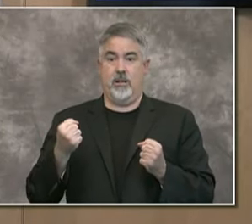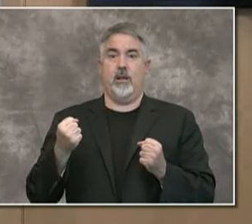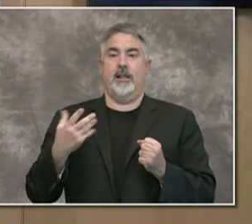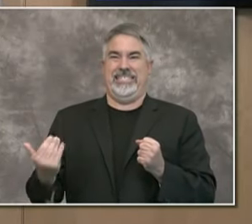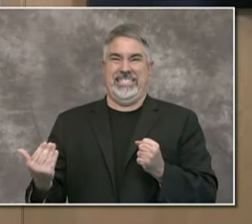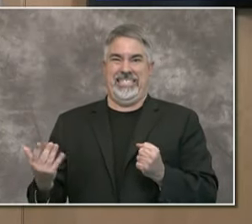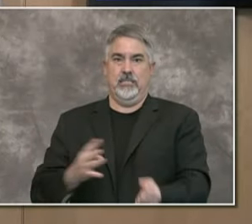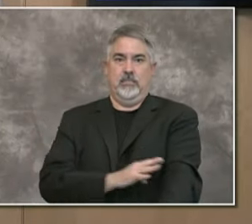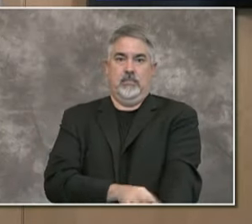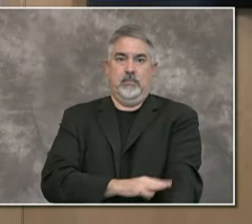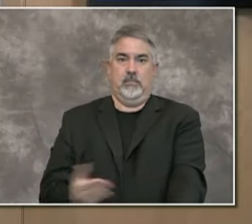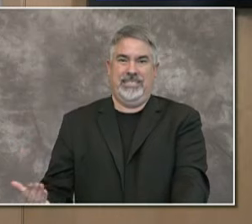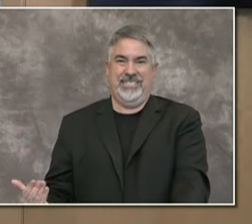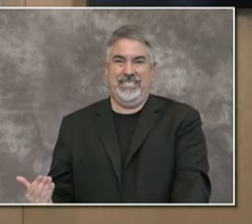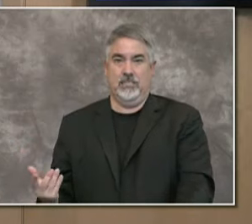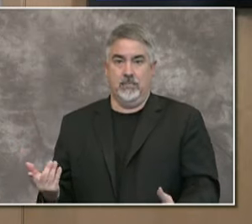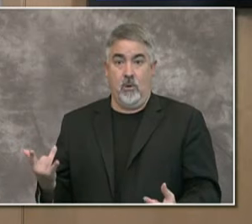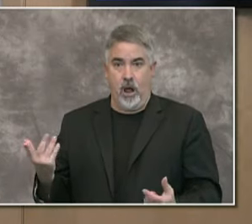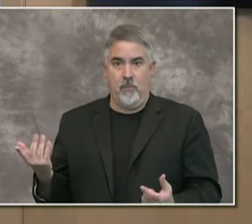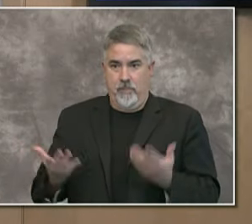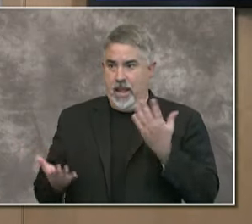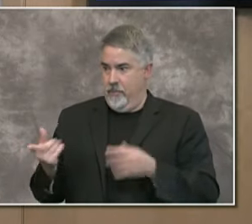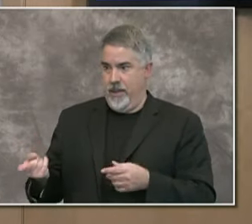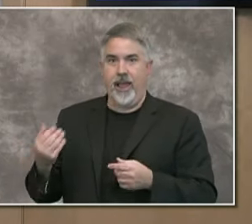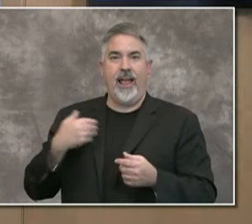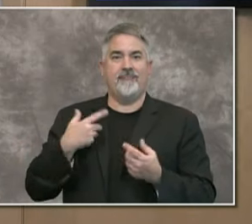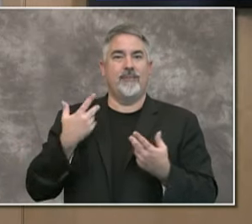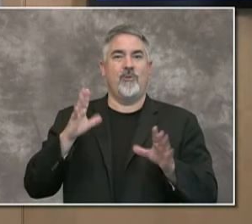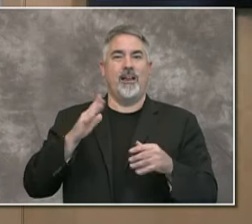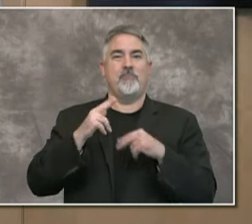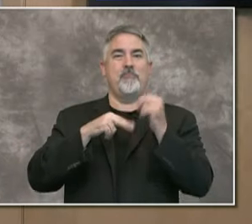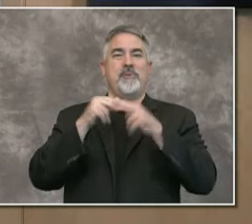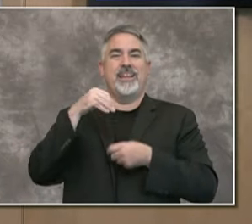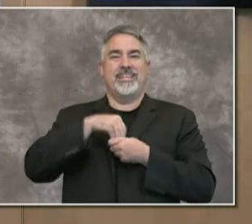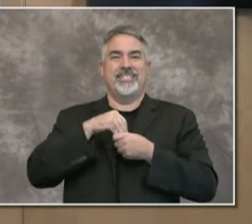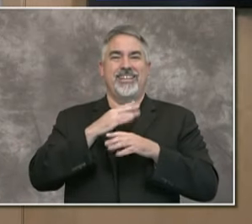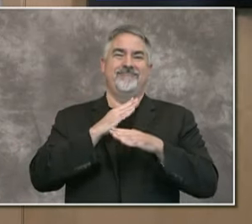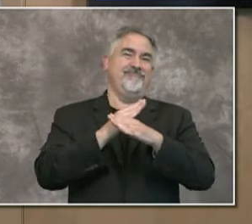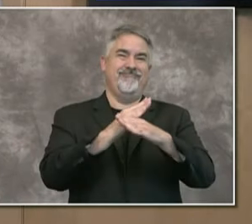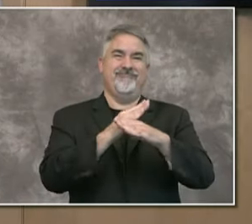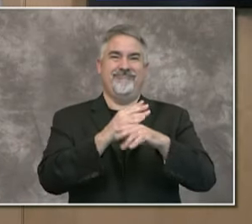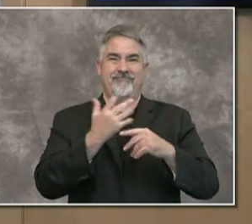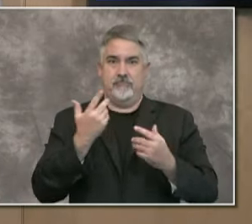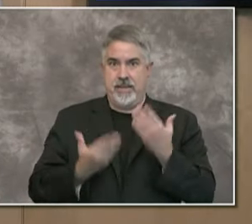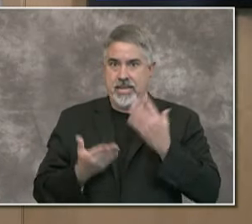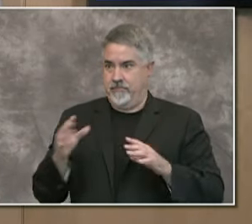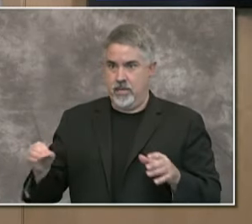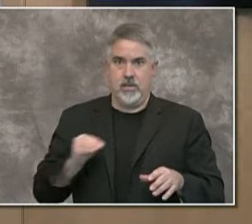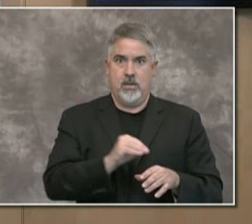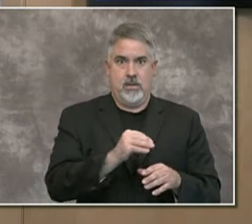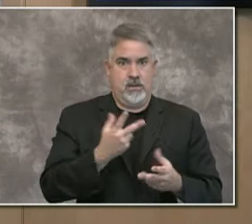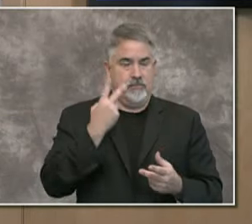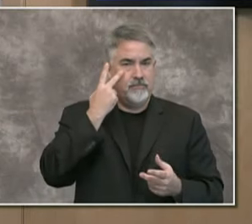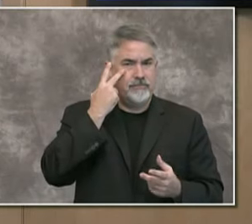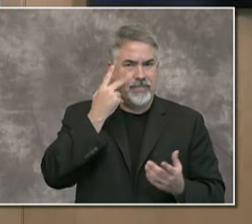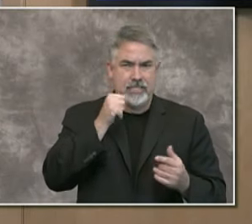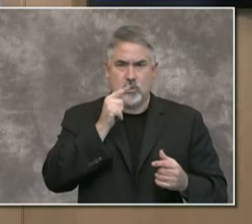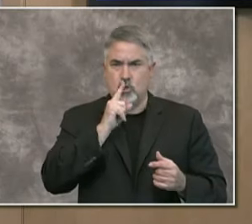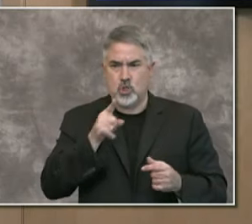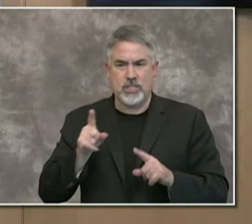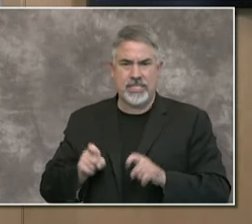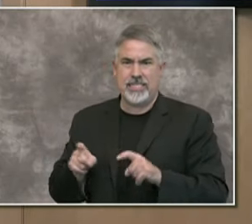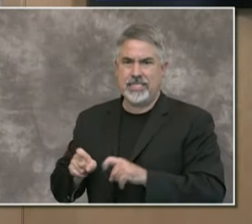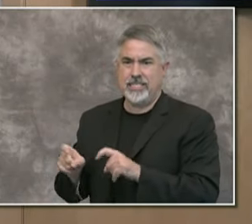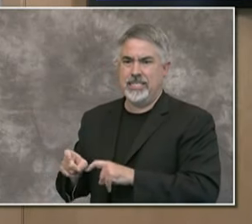Certainly there is some preliminary evidence, which is exactly the reason we are going to pursue this regional possibility